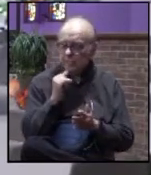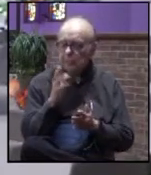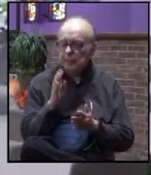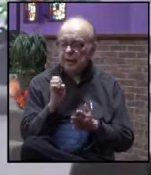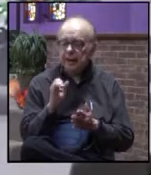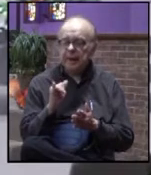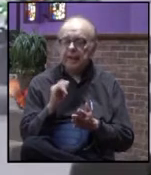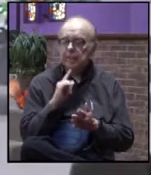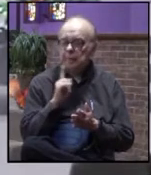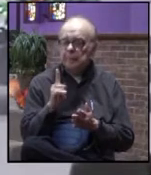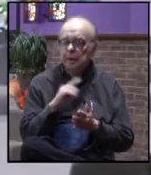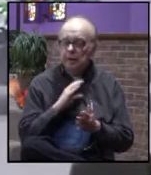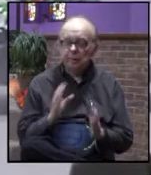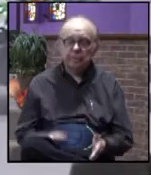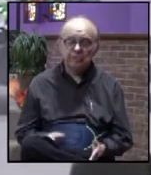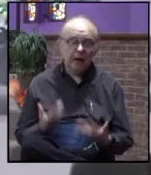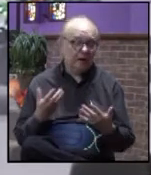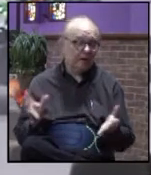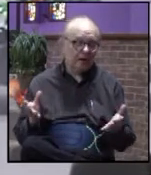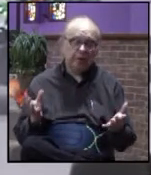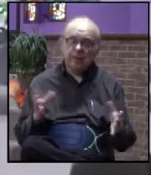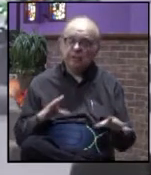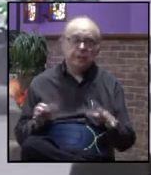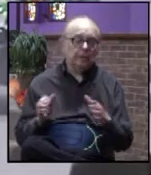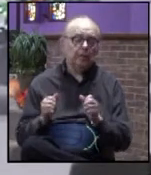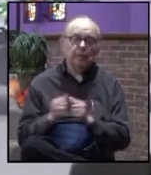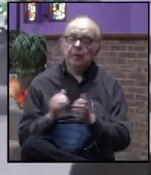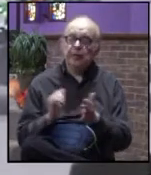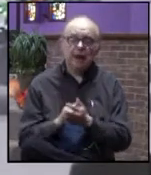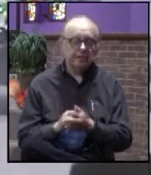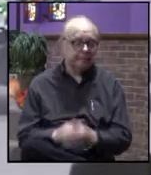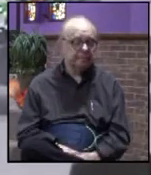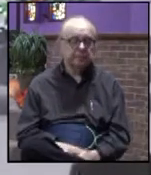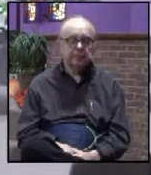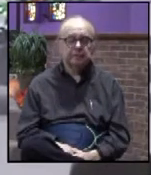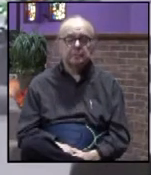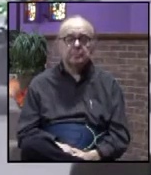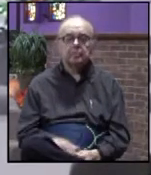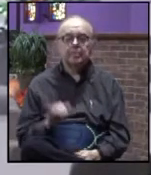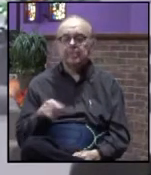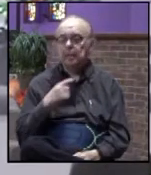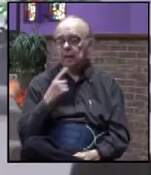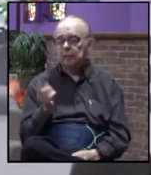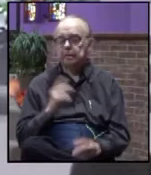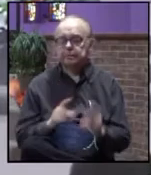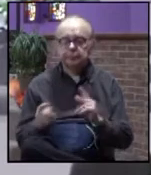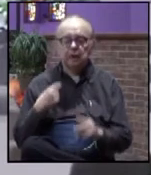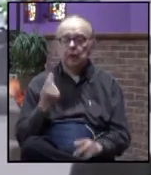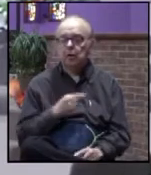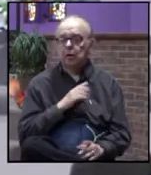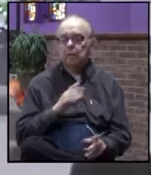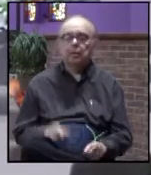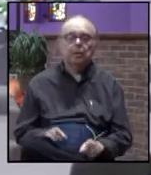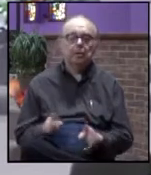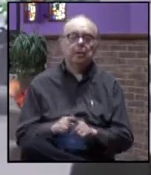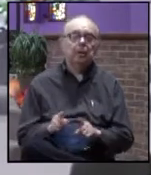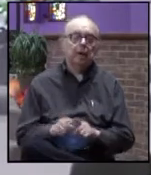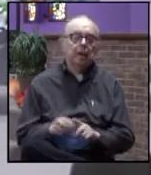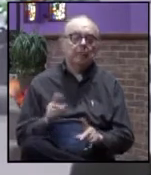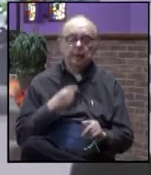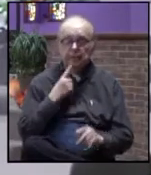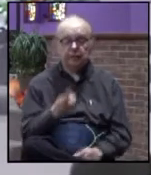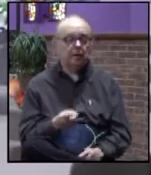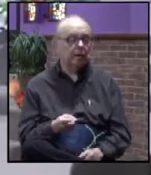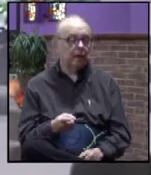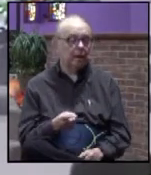Christian, I don't have nothing to do with that. And yet we're telling people that we're Christ-like, and they're saying, really?